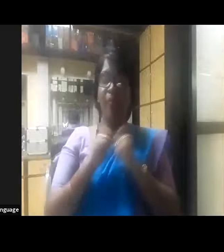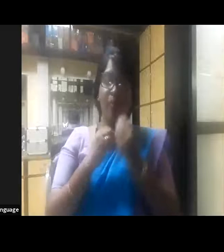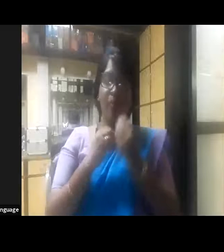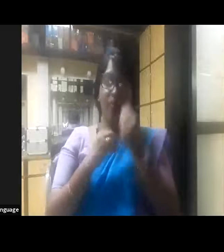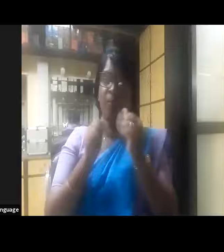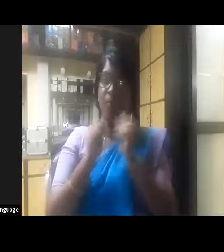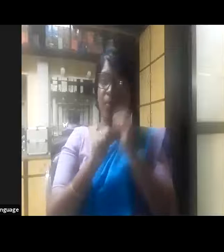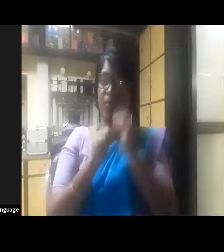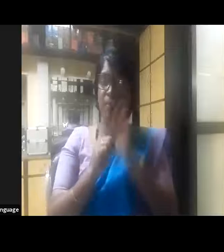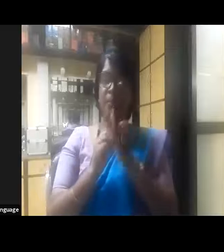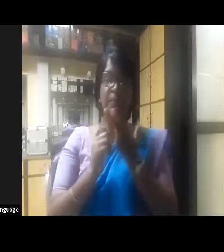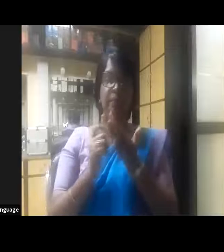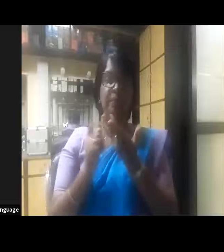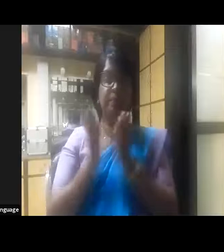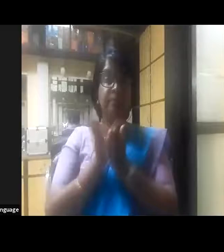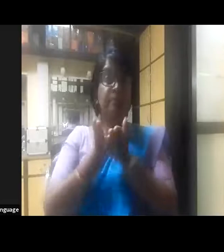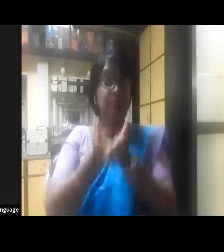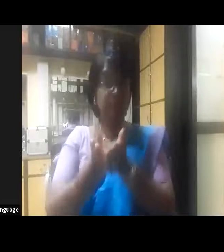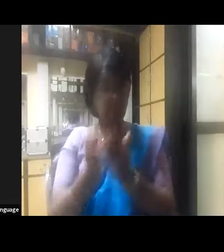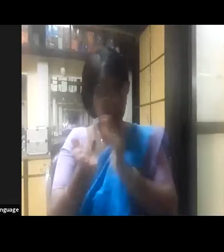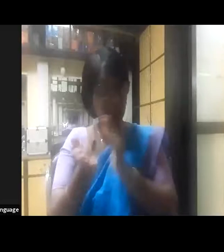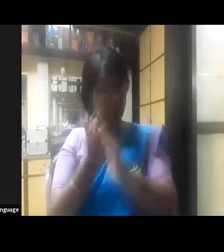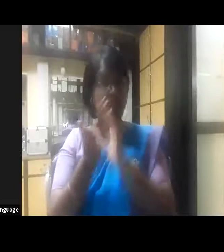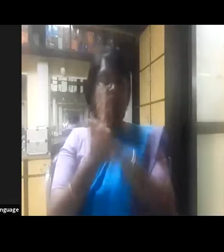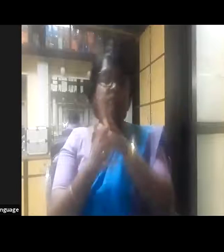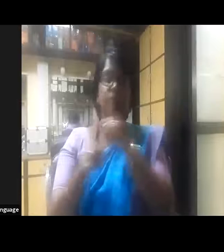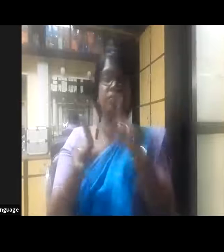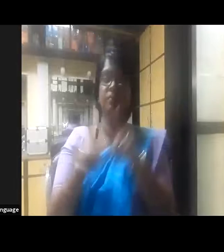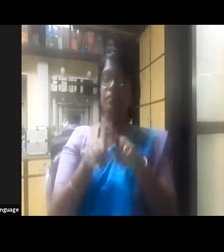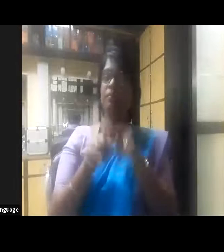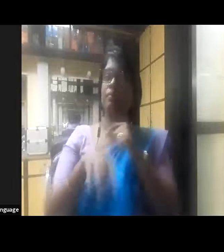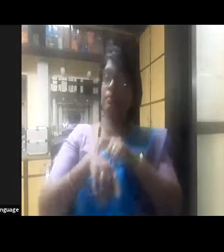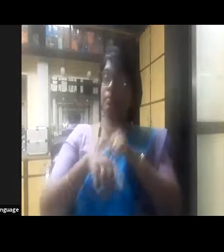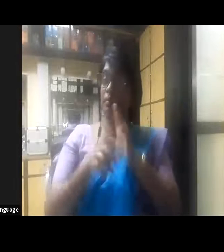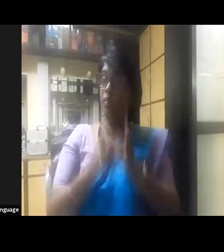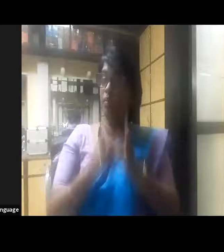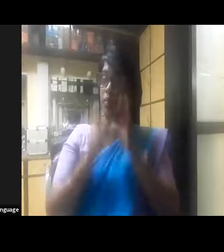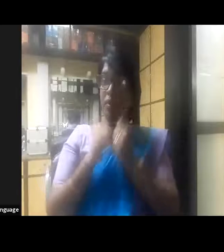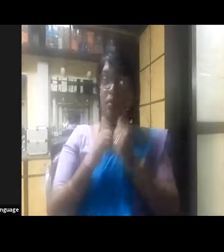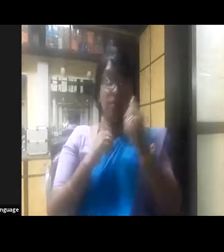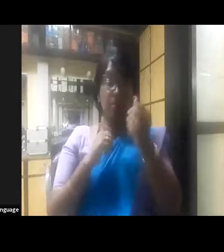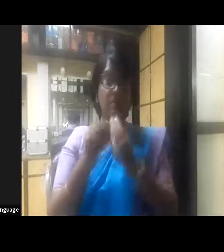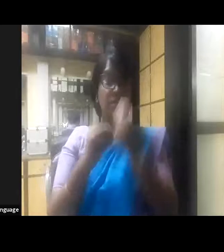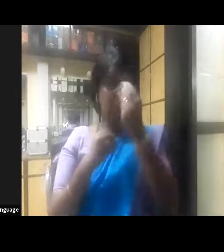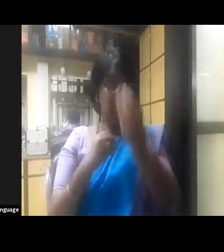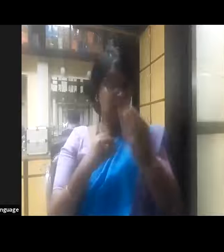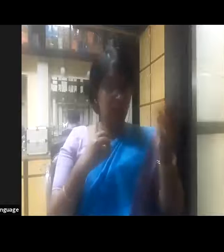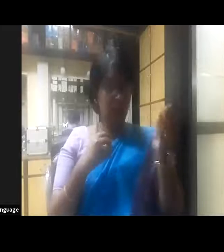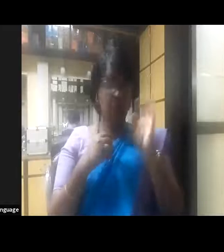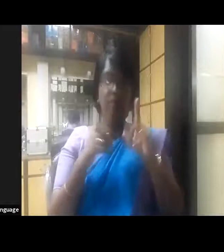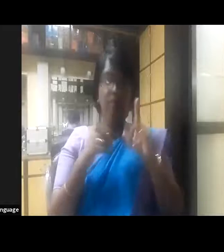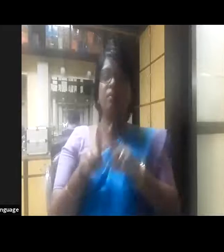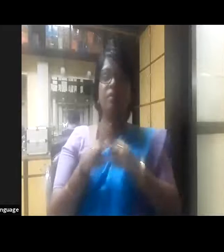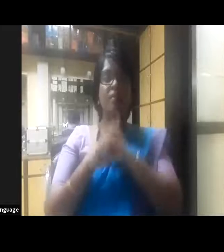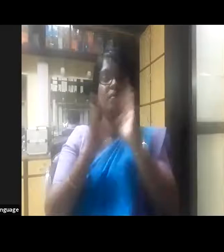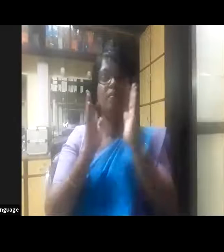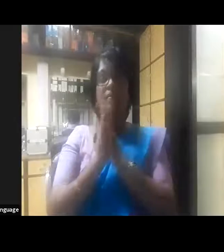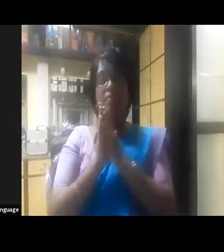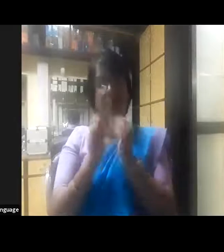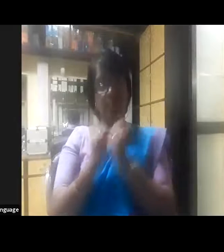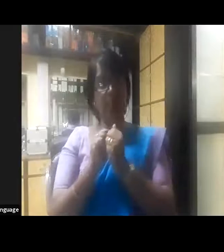up with the delivery times of the customers. Weekly services became daily services or twice daily